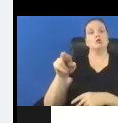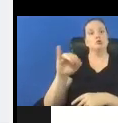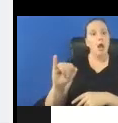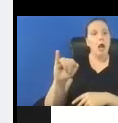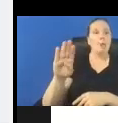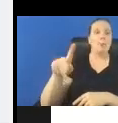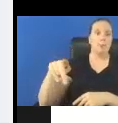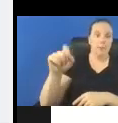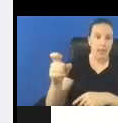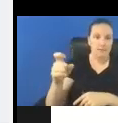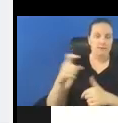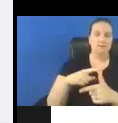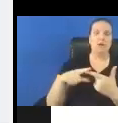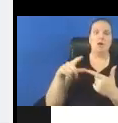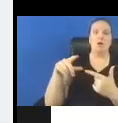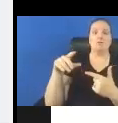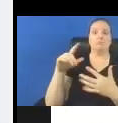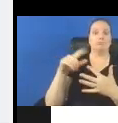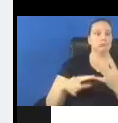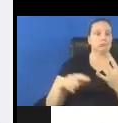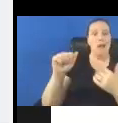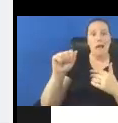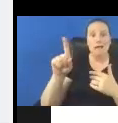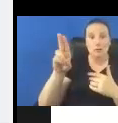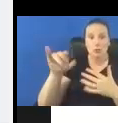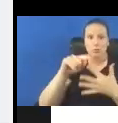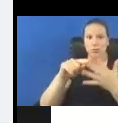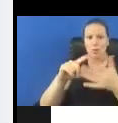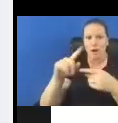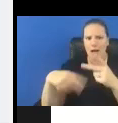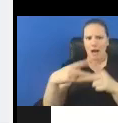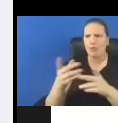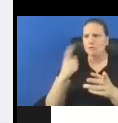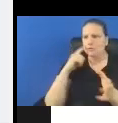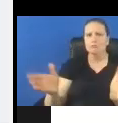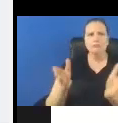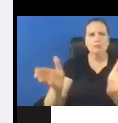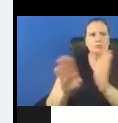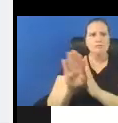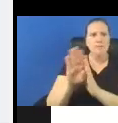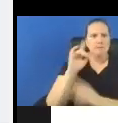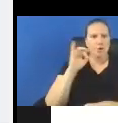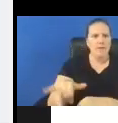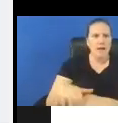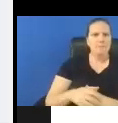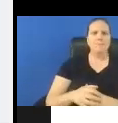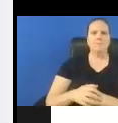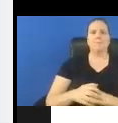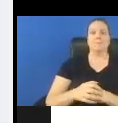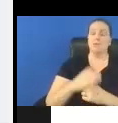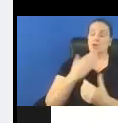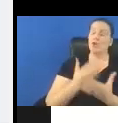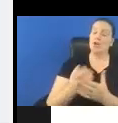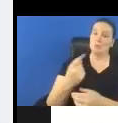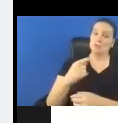quadplexes, ADUs, Right. those types that you're trying to encourage development for. Okay. Good question. Thank